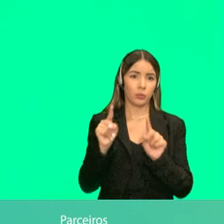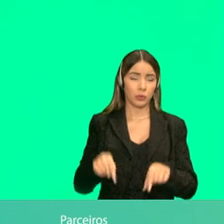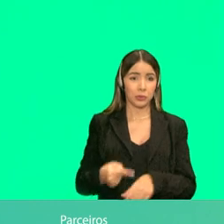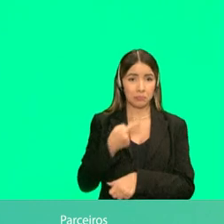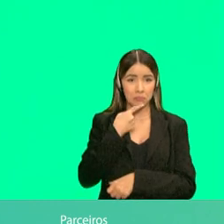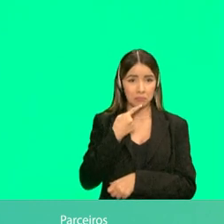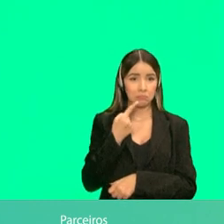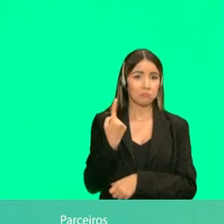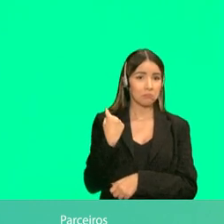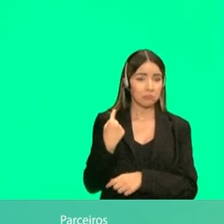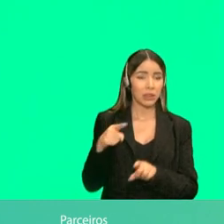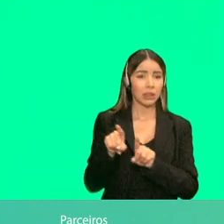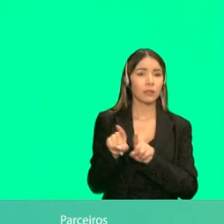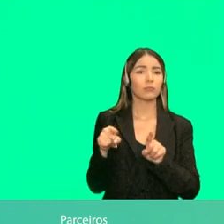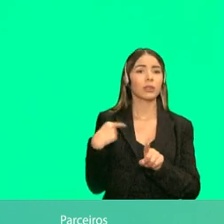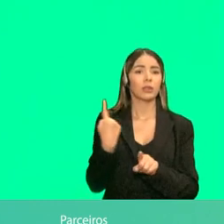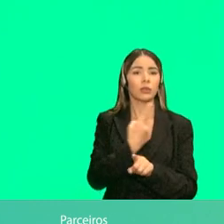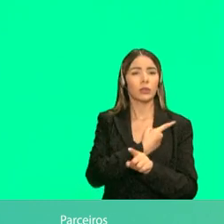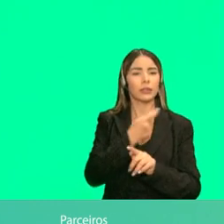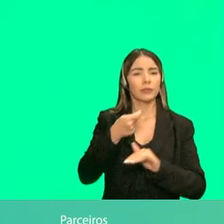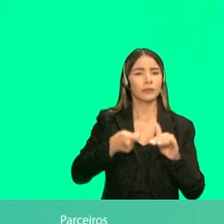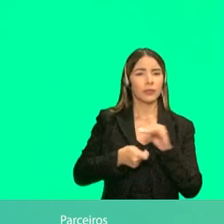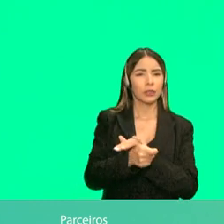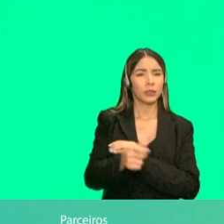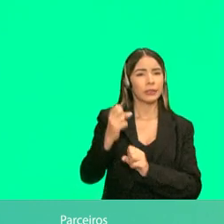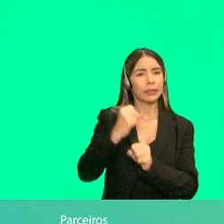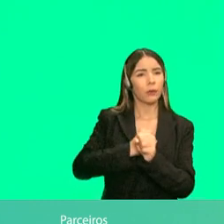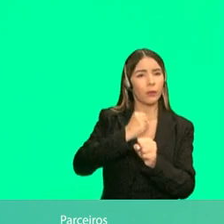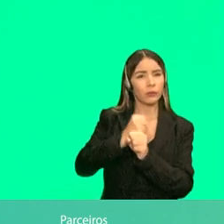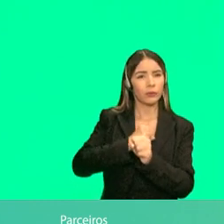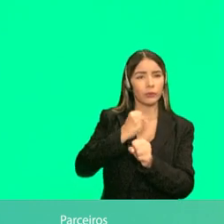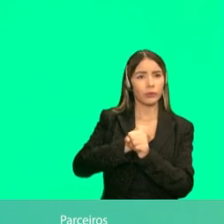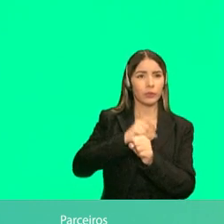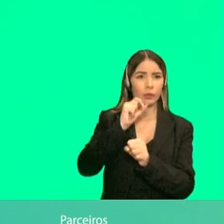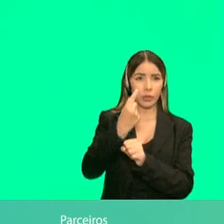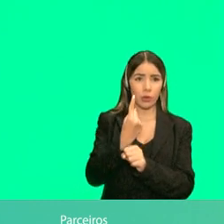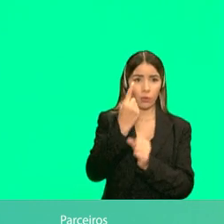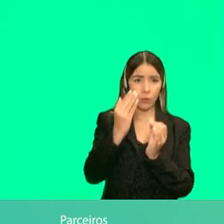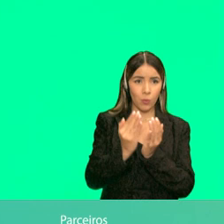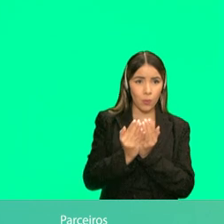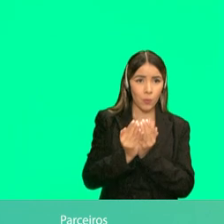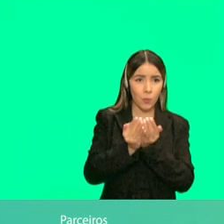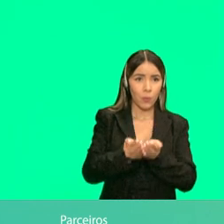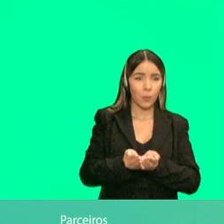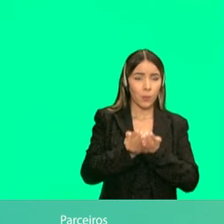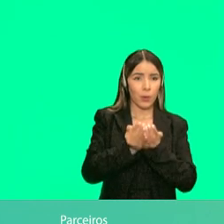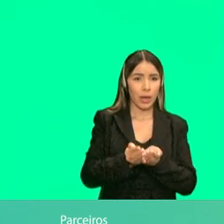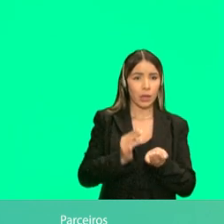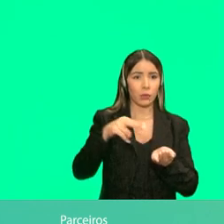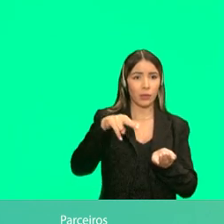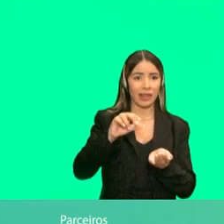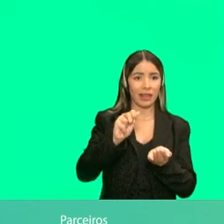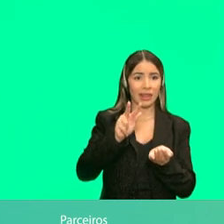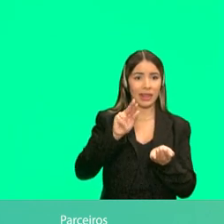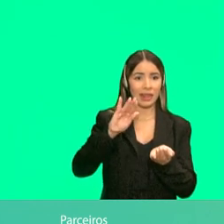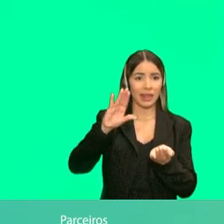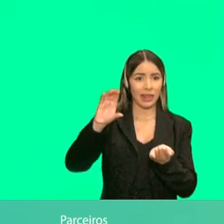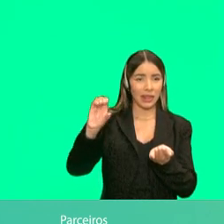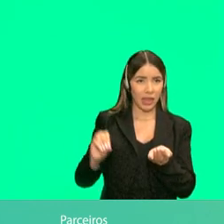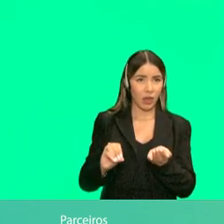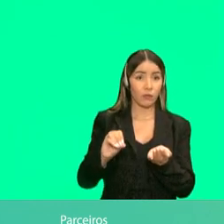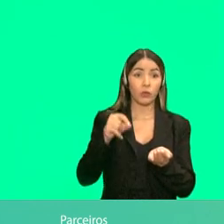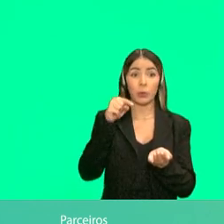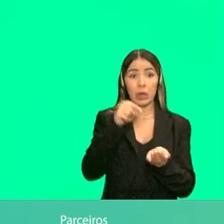electrified, totally juiced with batteries. And that's a step, another step,